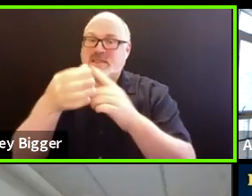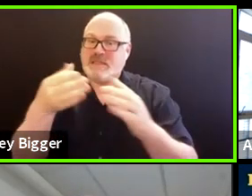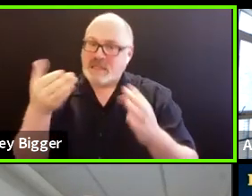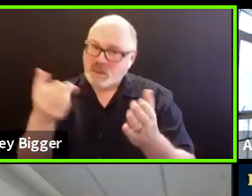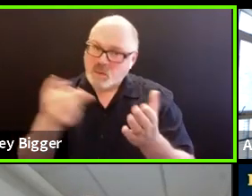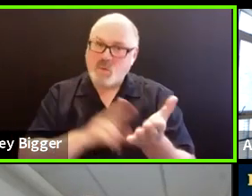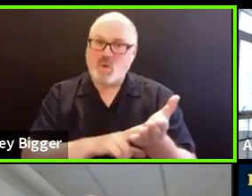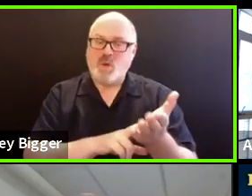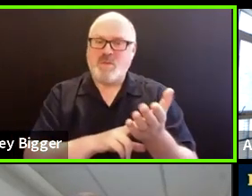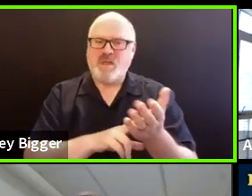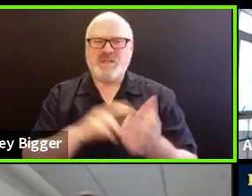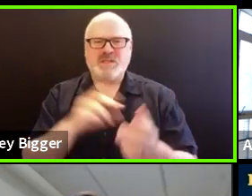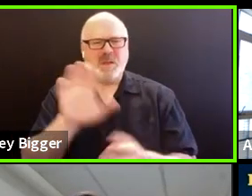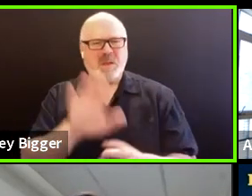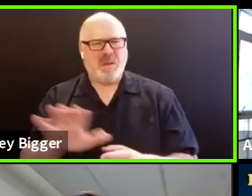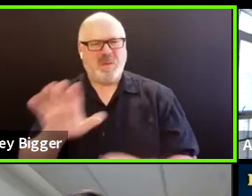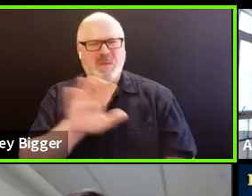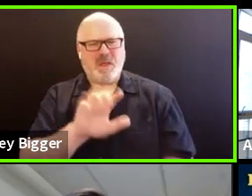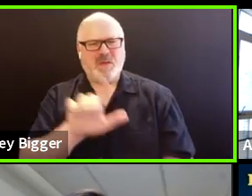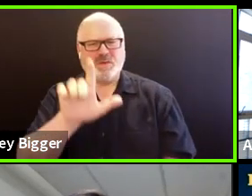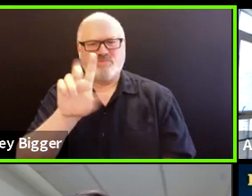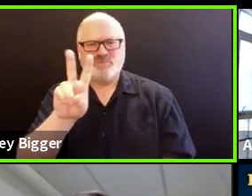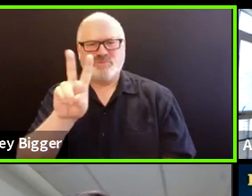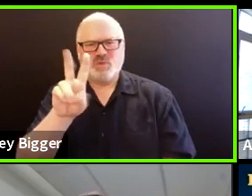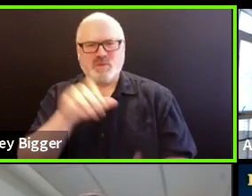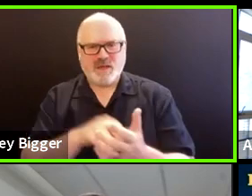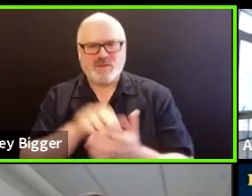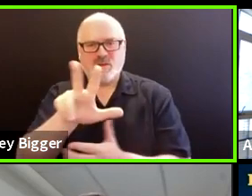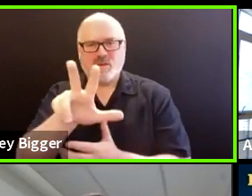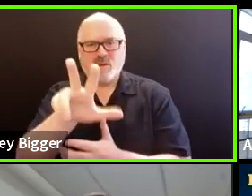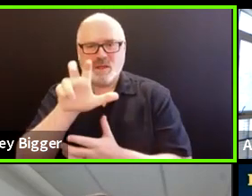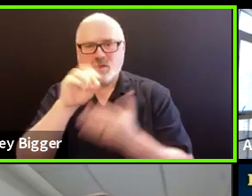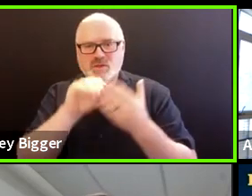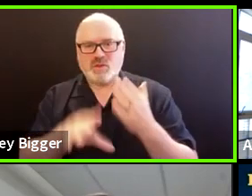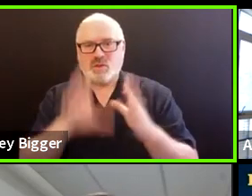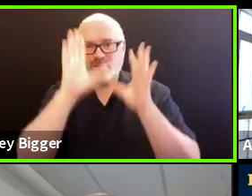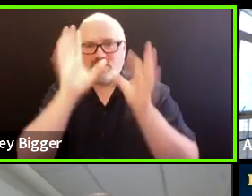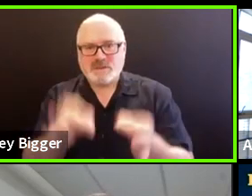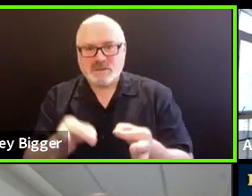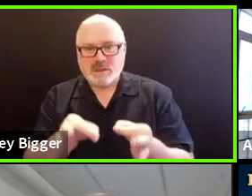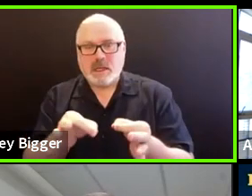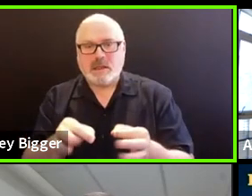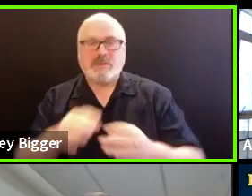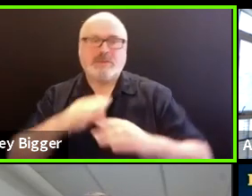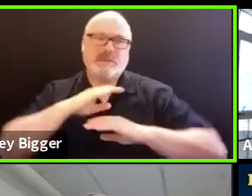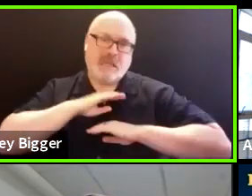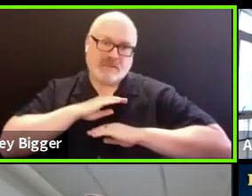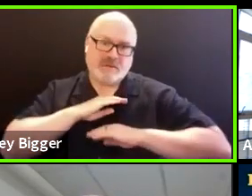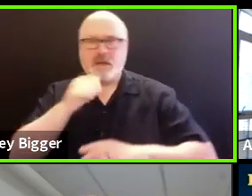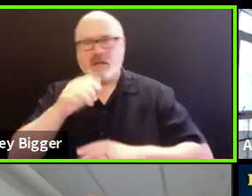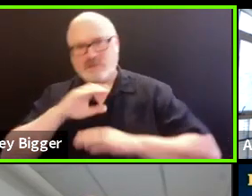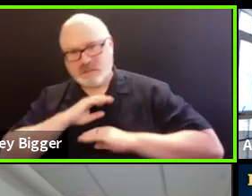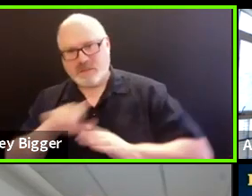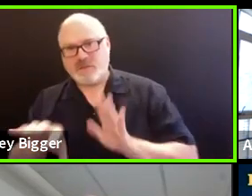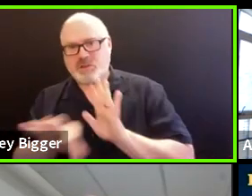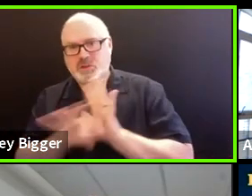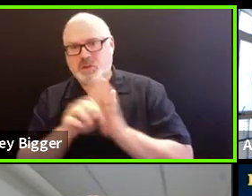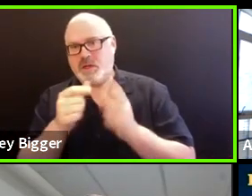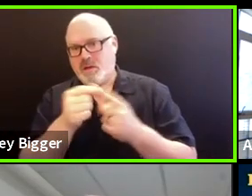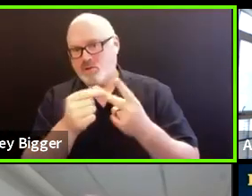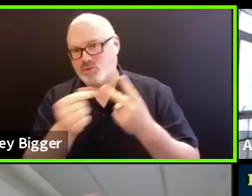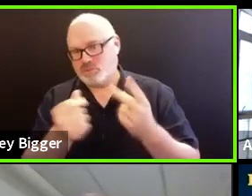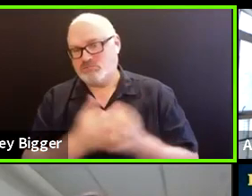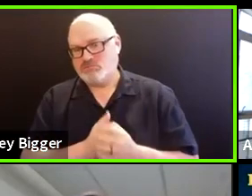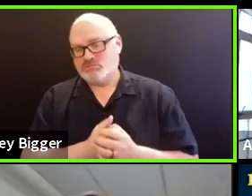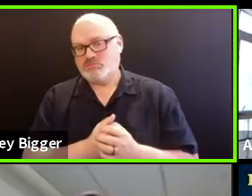only just about 2,300 students who chose a satisfactory, unsatisfactory grade option. So